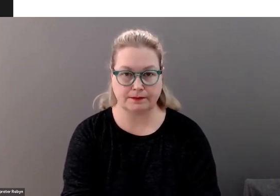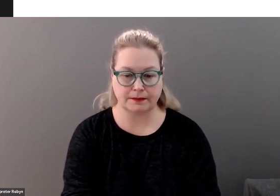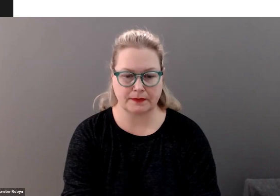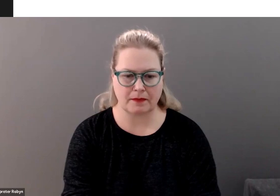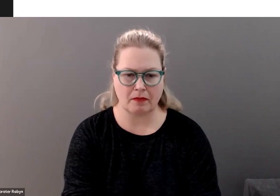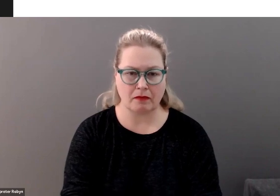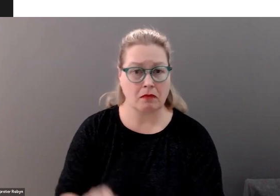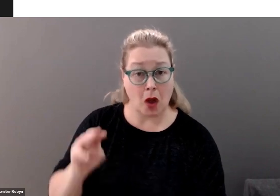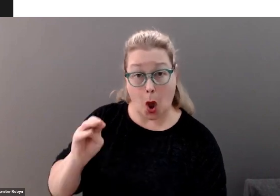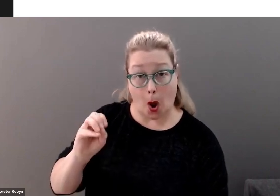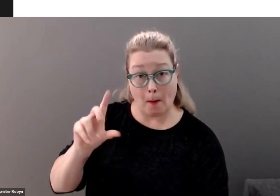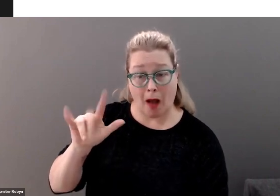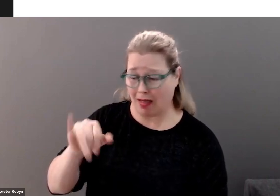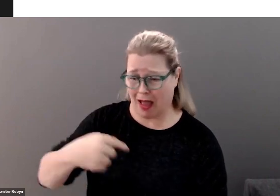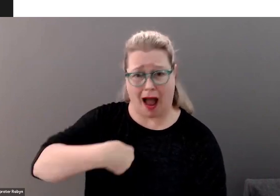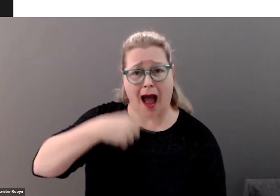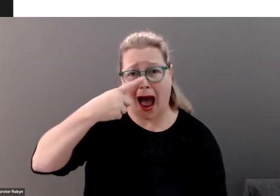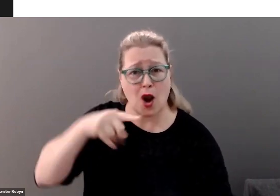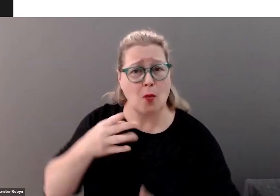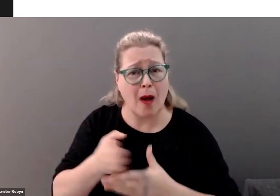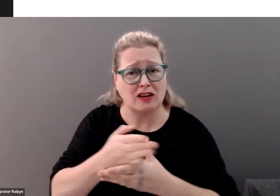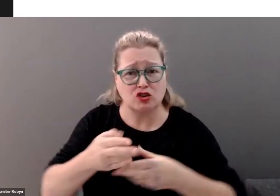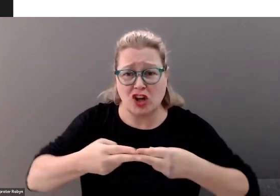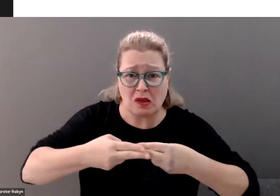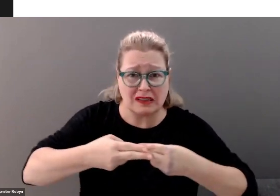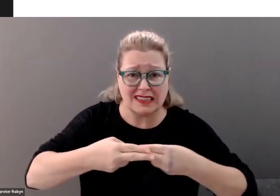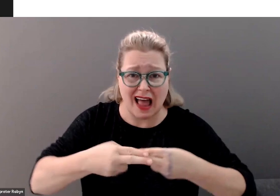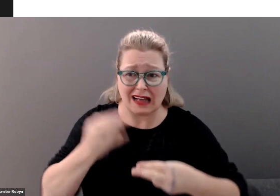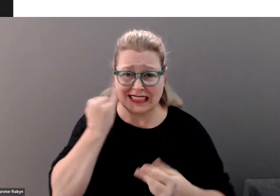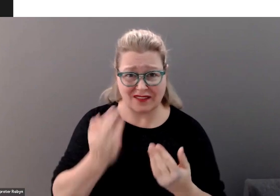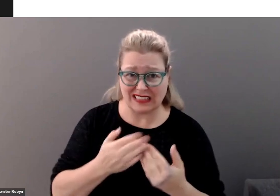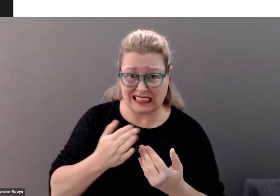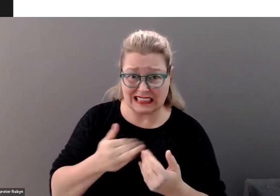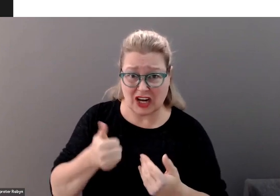Molly, I'm happy to share the slides if it's easier.